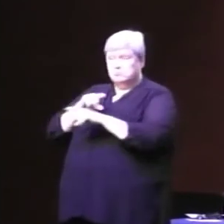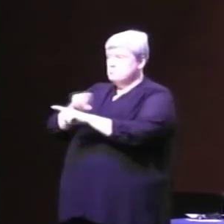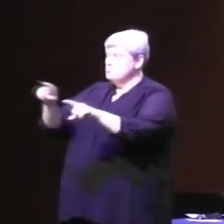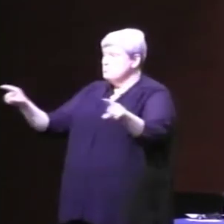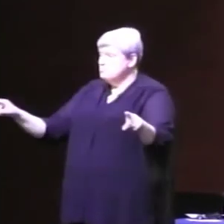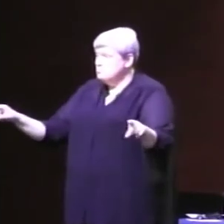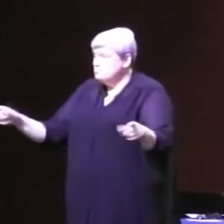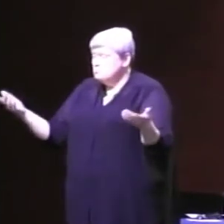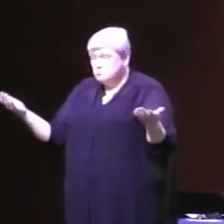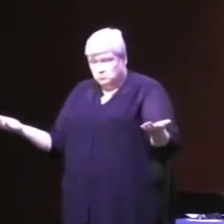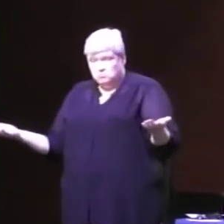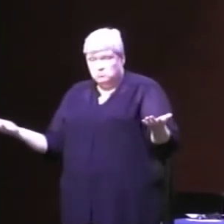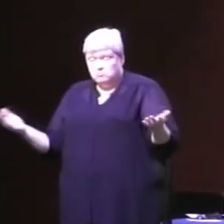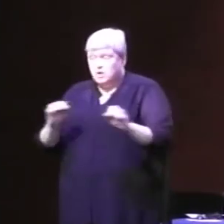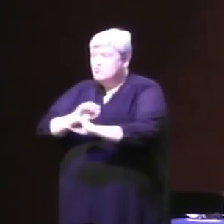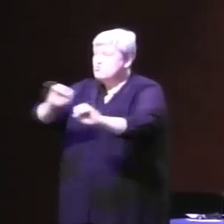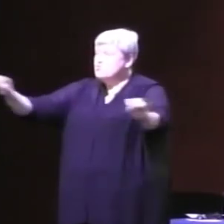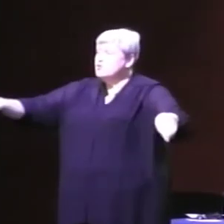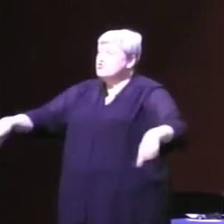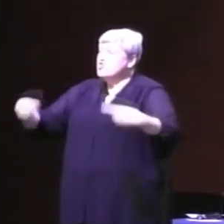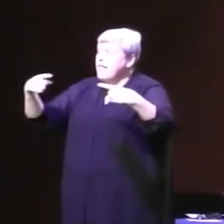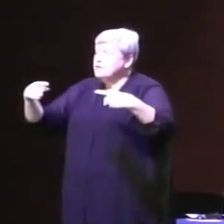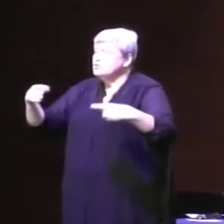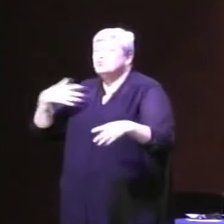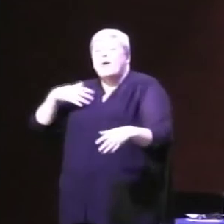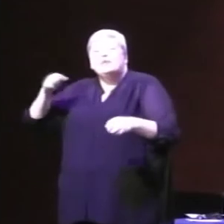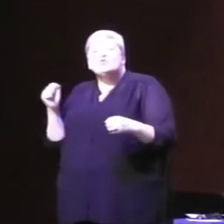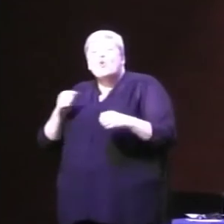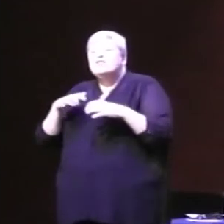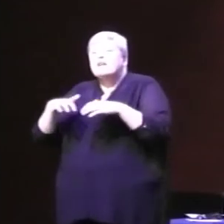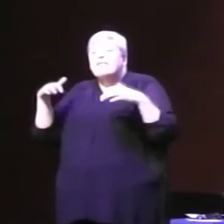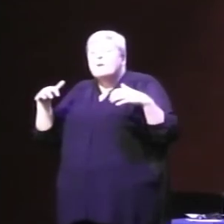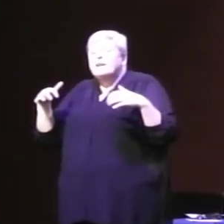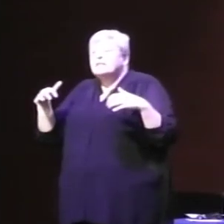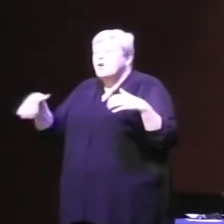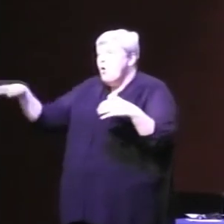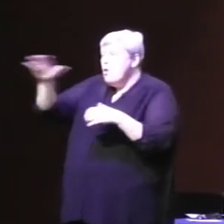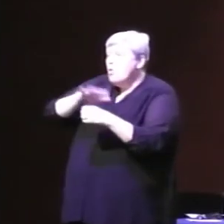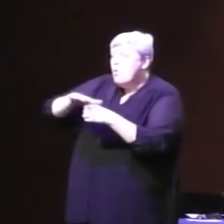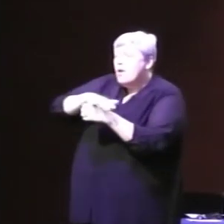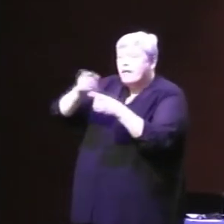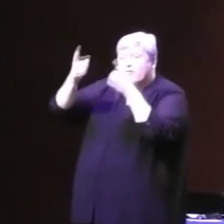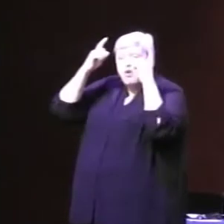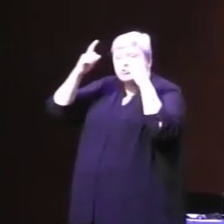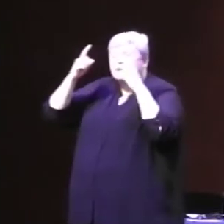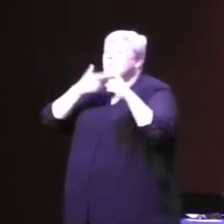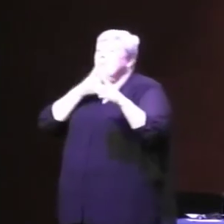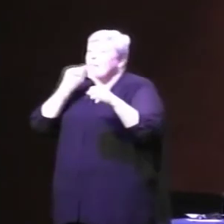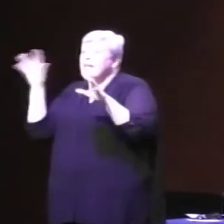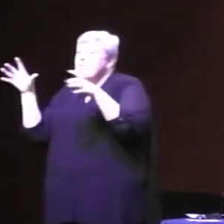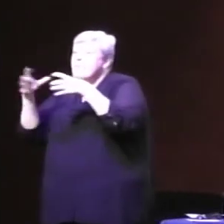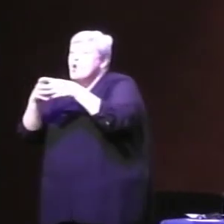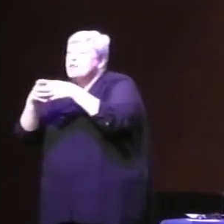from this Congress today, to any Scottish Government, to all local authorities, to public